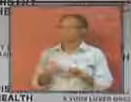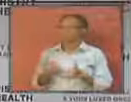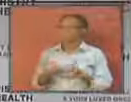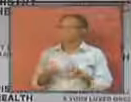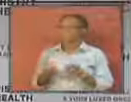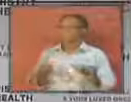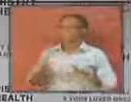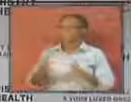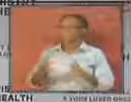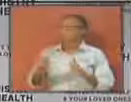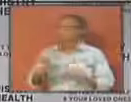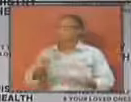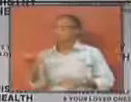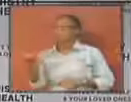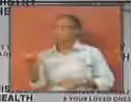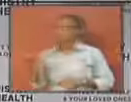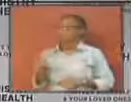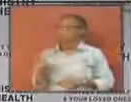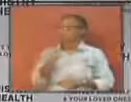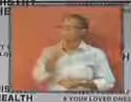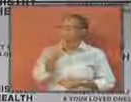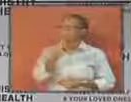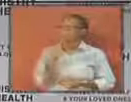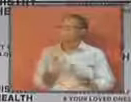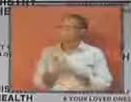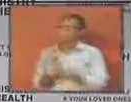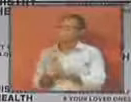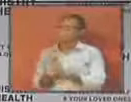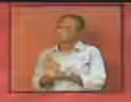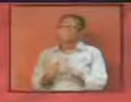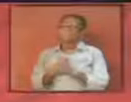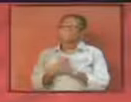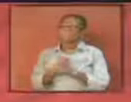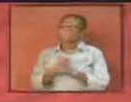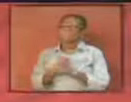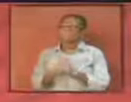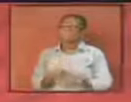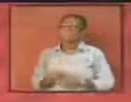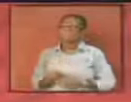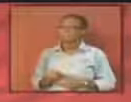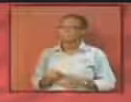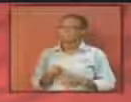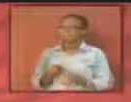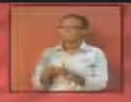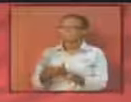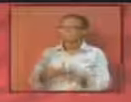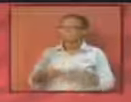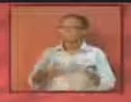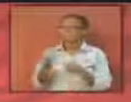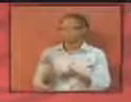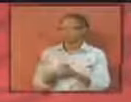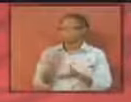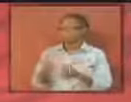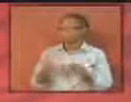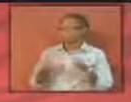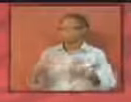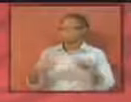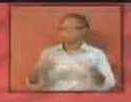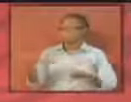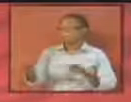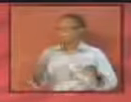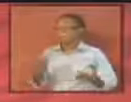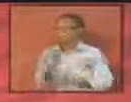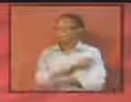Okay, thank you very much. So no, I can't tell you if any of the P1 samples we have were from Tobago. When we get